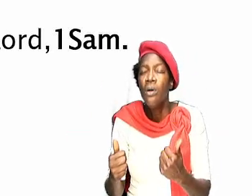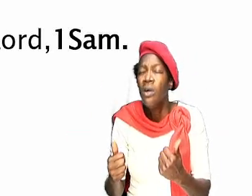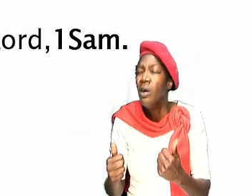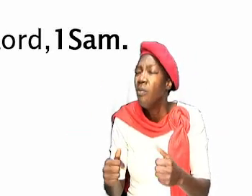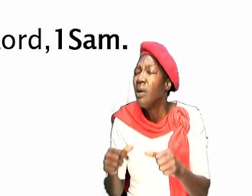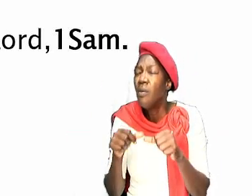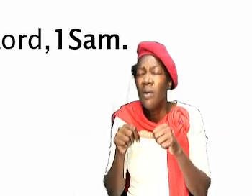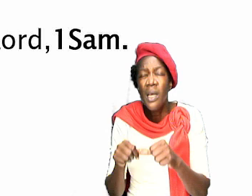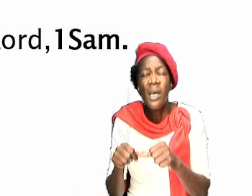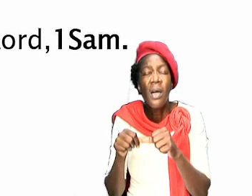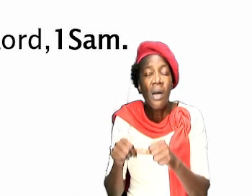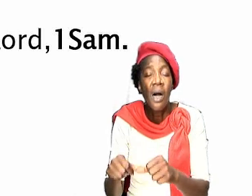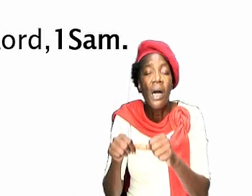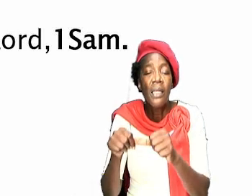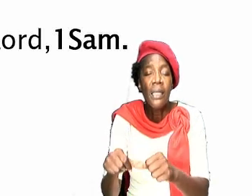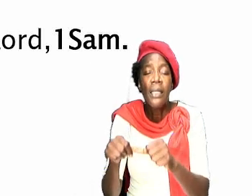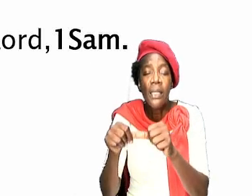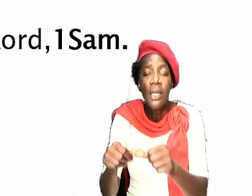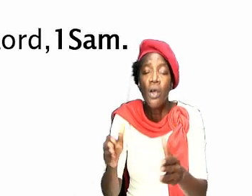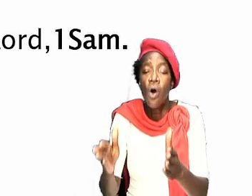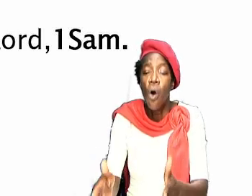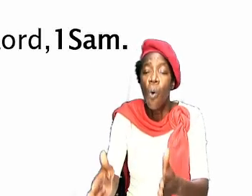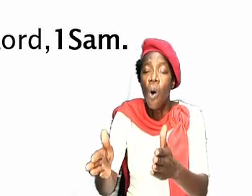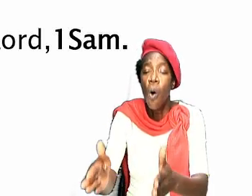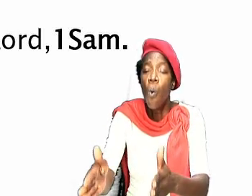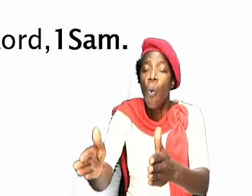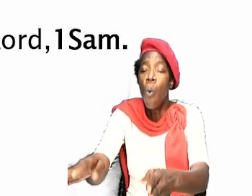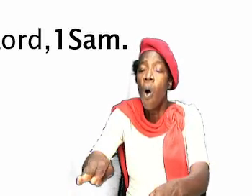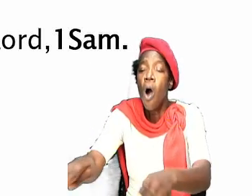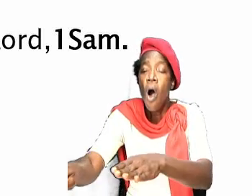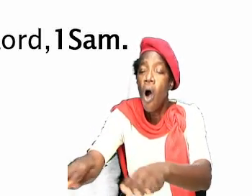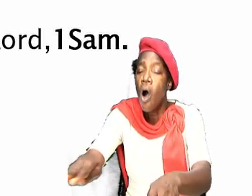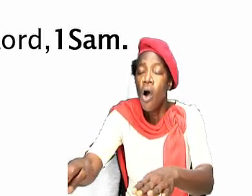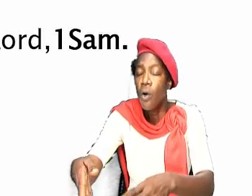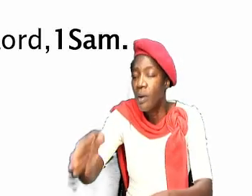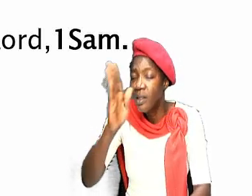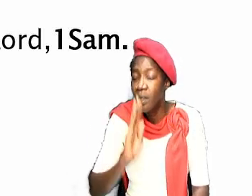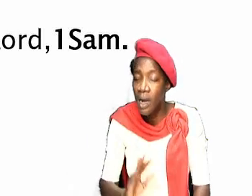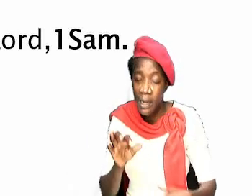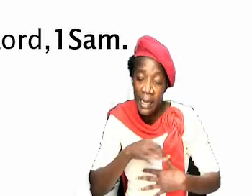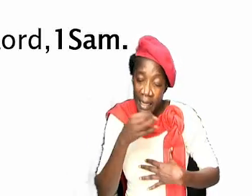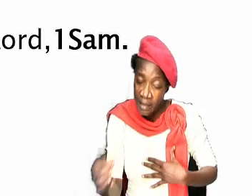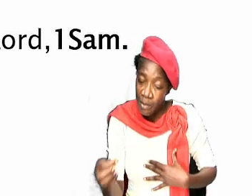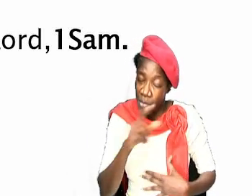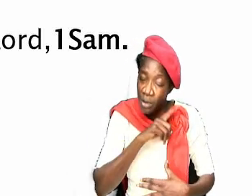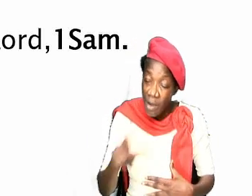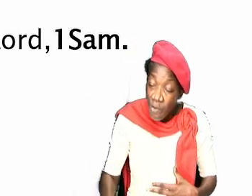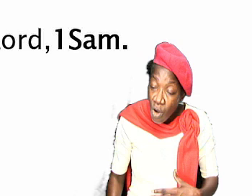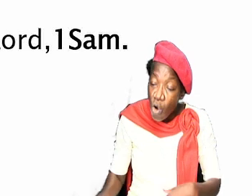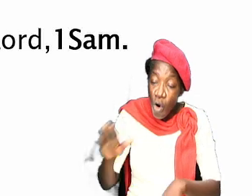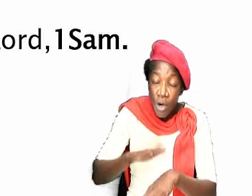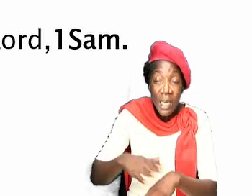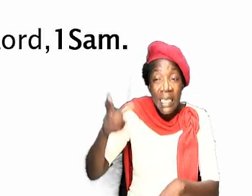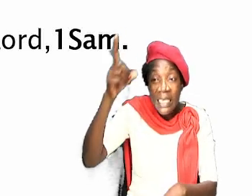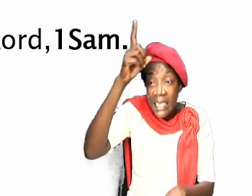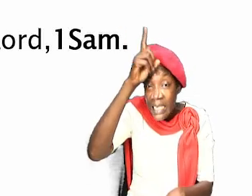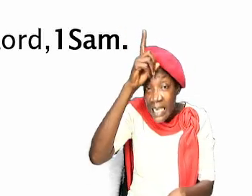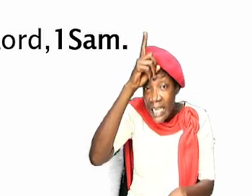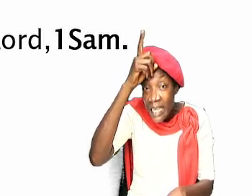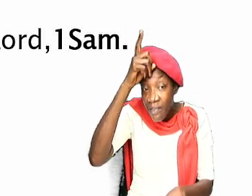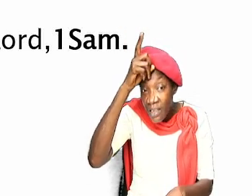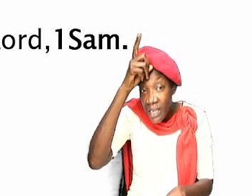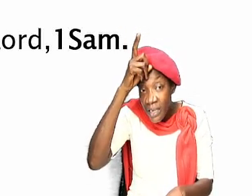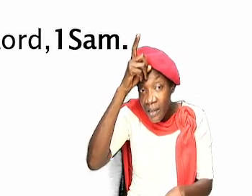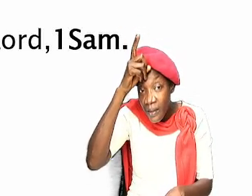maintain our walk with God. It was because the Spirit of the Lord was on David, why David